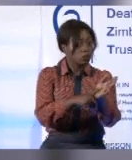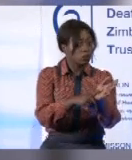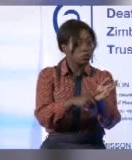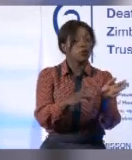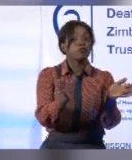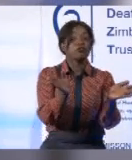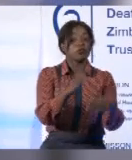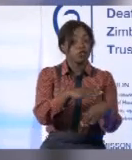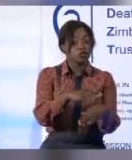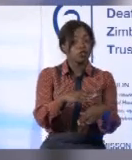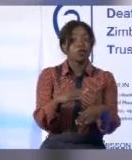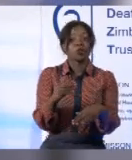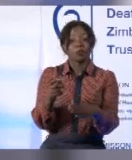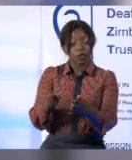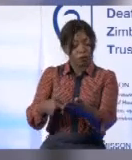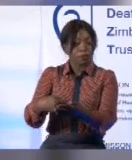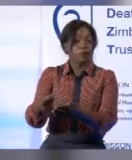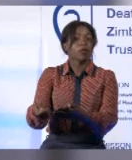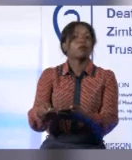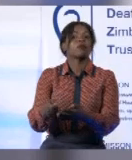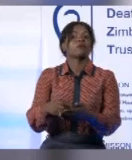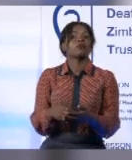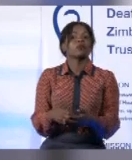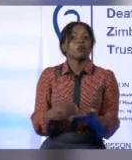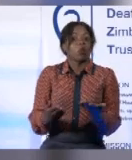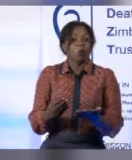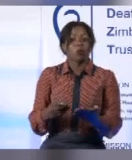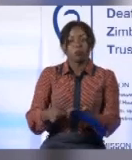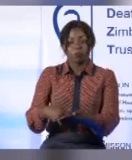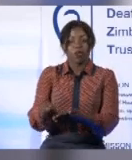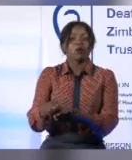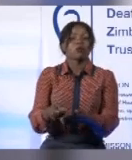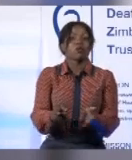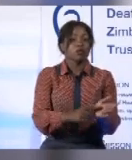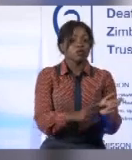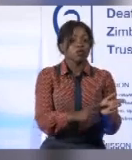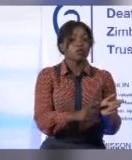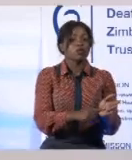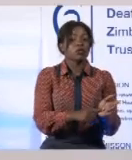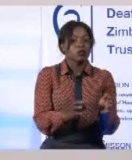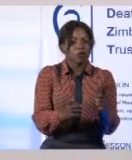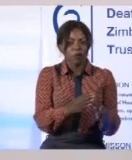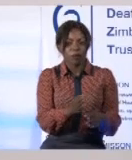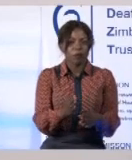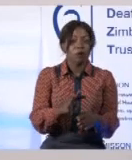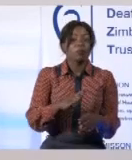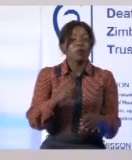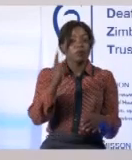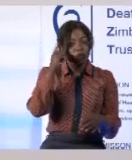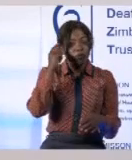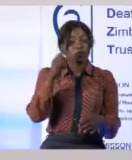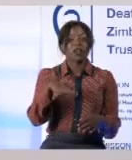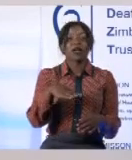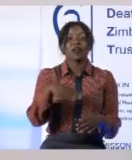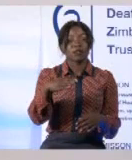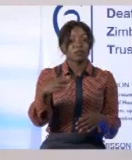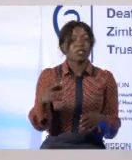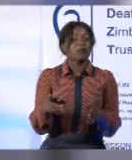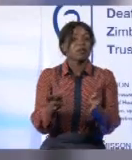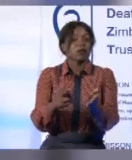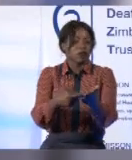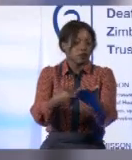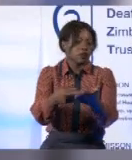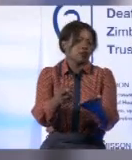You pay for my ranch house, then I please you. Pangwa Panish Tun Jengan Jengan Chiswatkana Mizoda, no pair of Kuntasuk Chag. So when